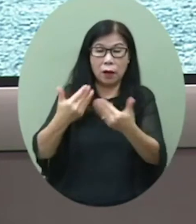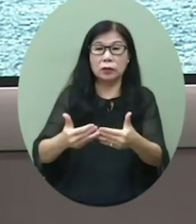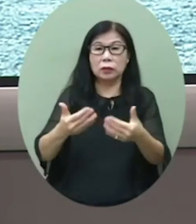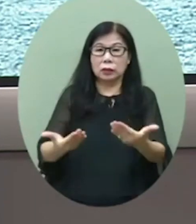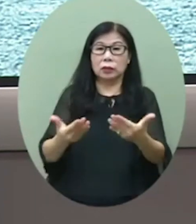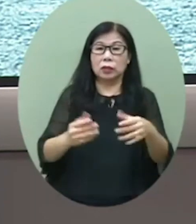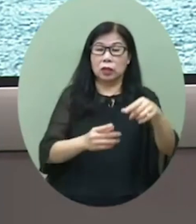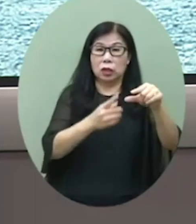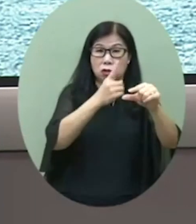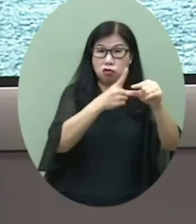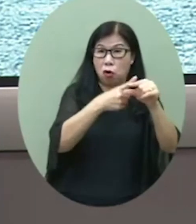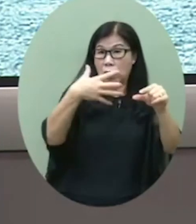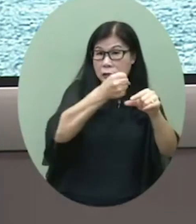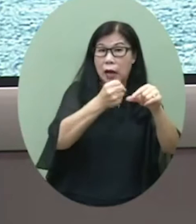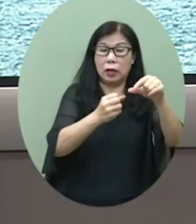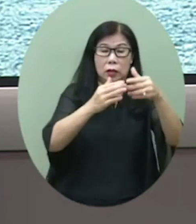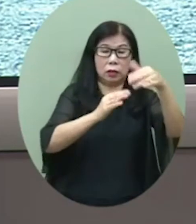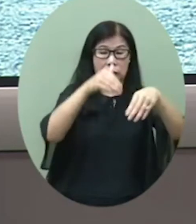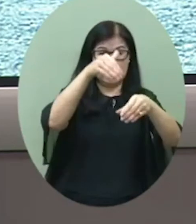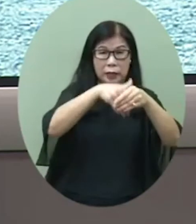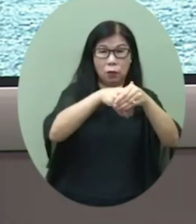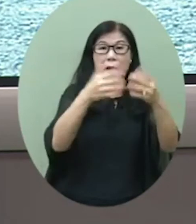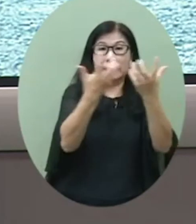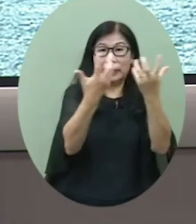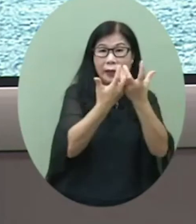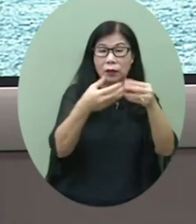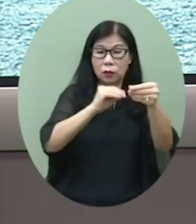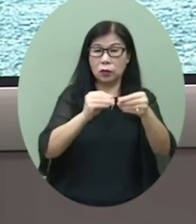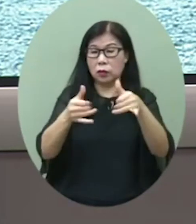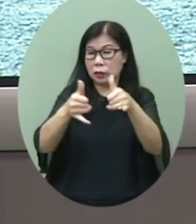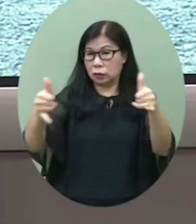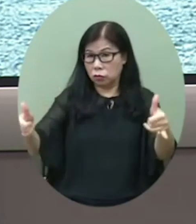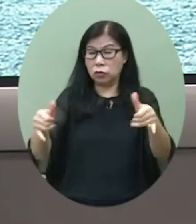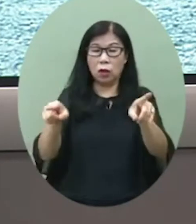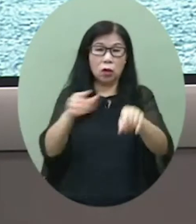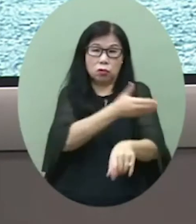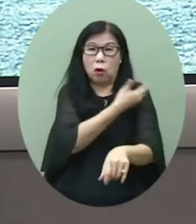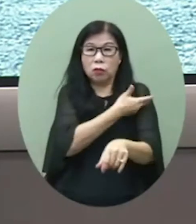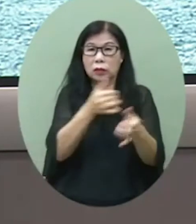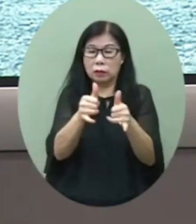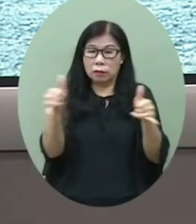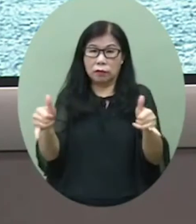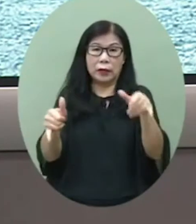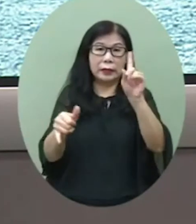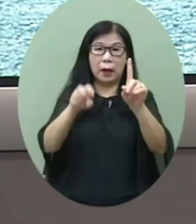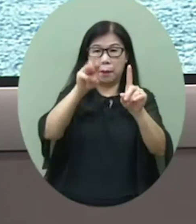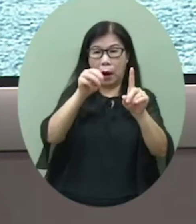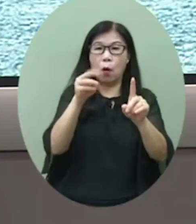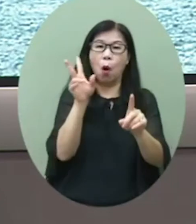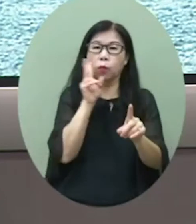or even polling stations. You know, there are several staff members sitting together to give out the polling